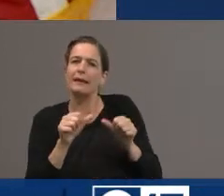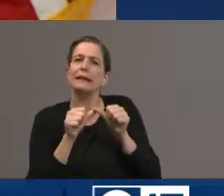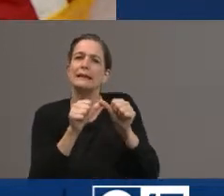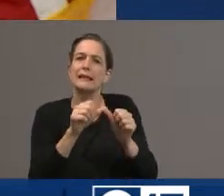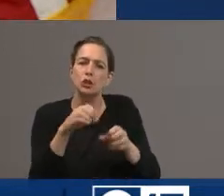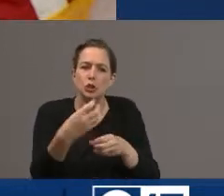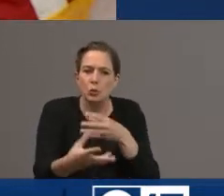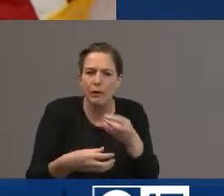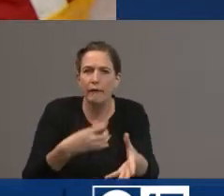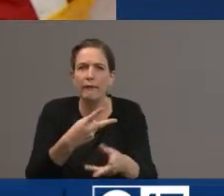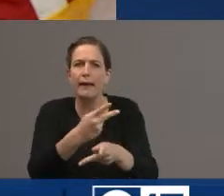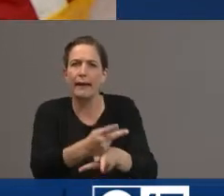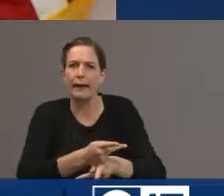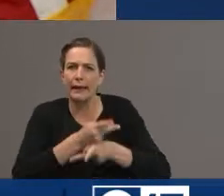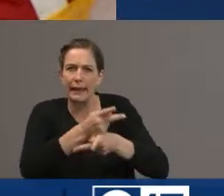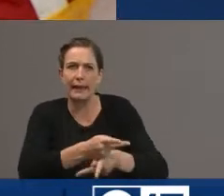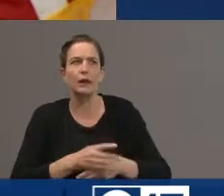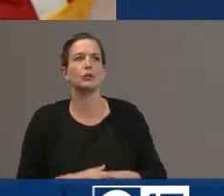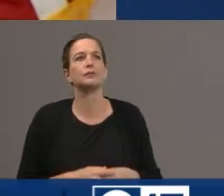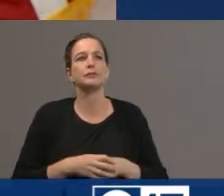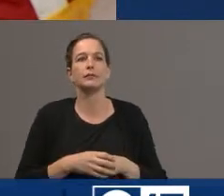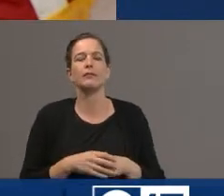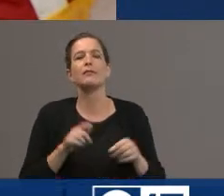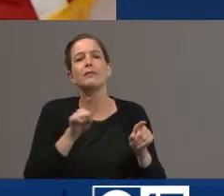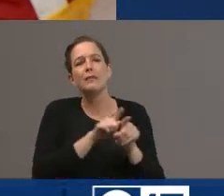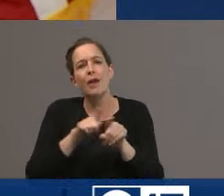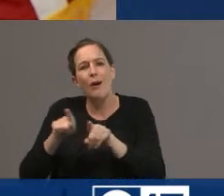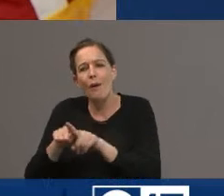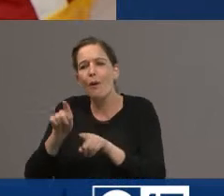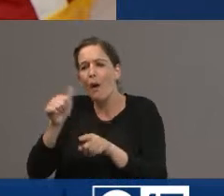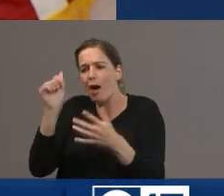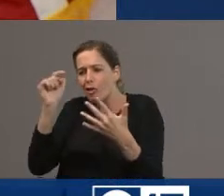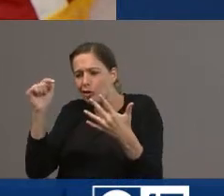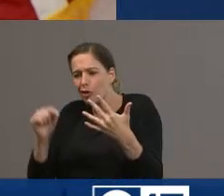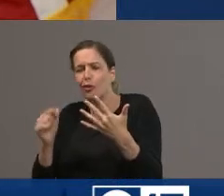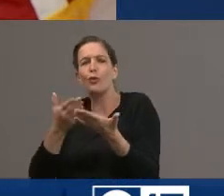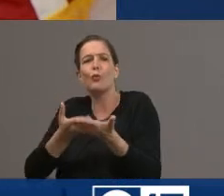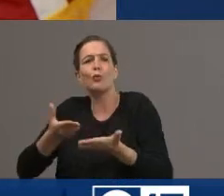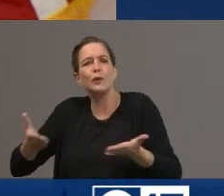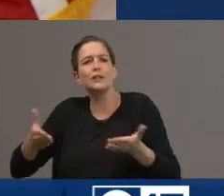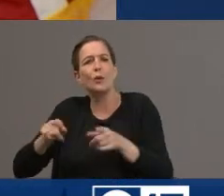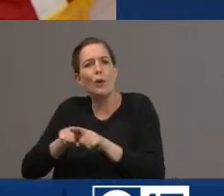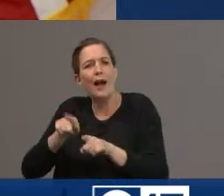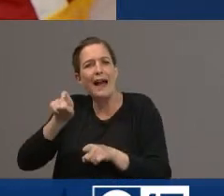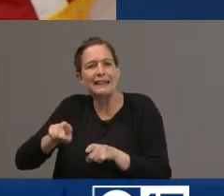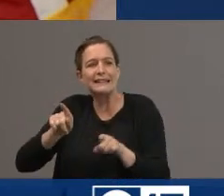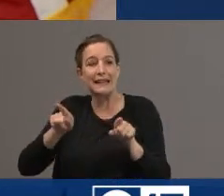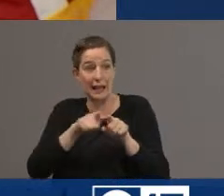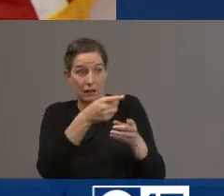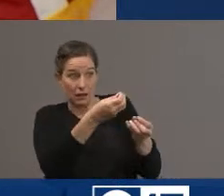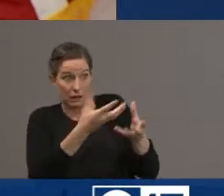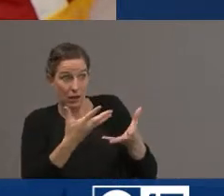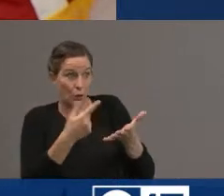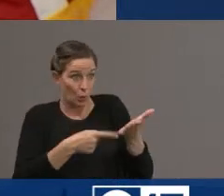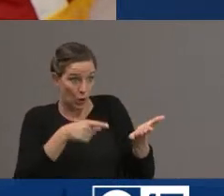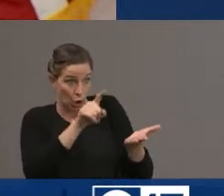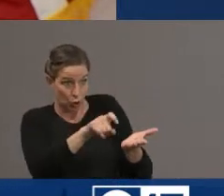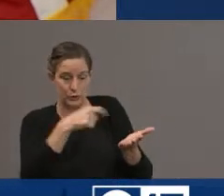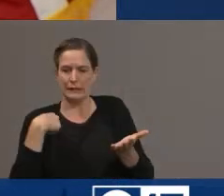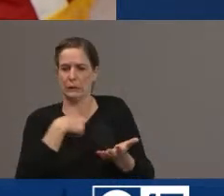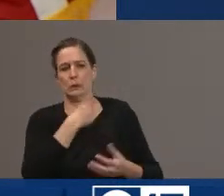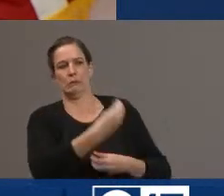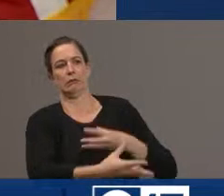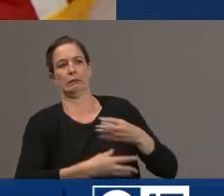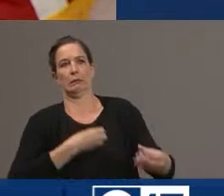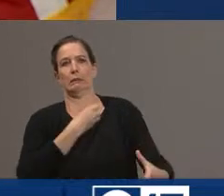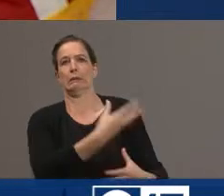our residents. And then we are providing other resources as needed as they identify what those resources are.